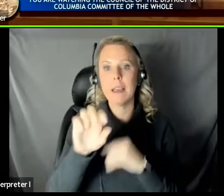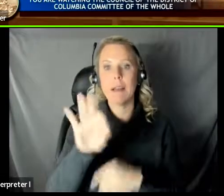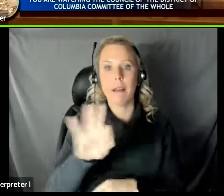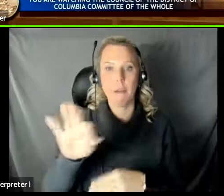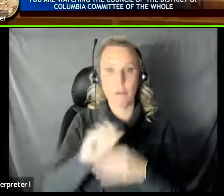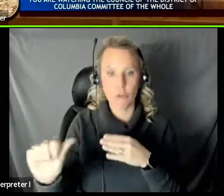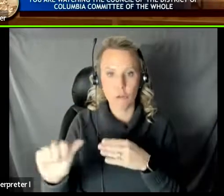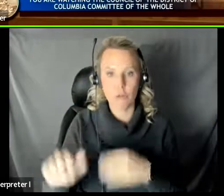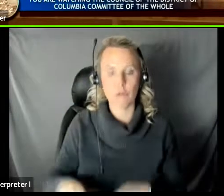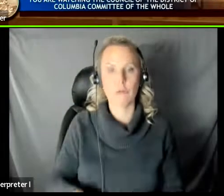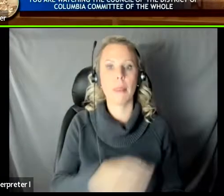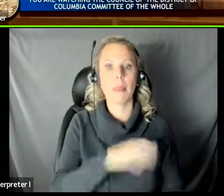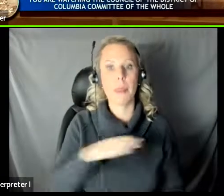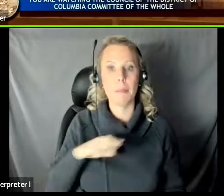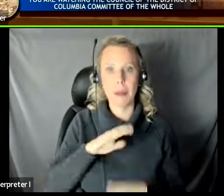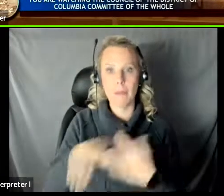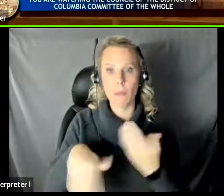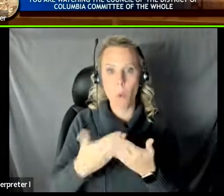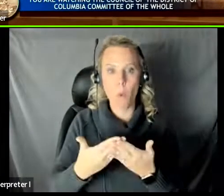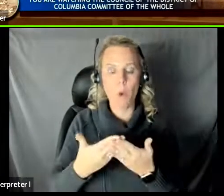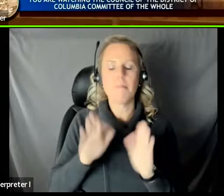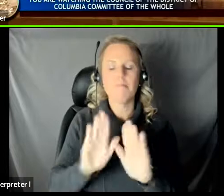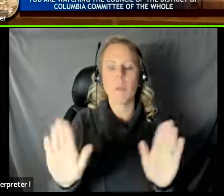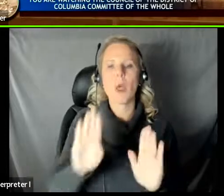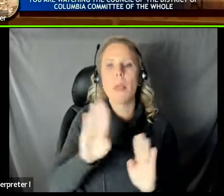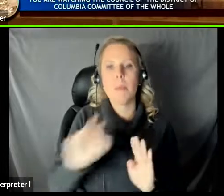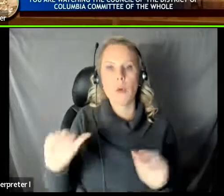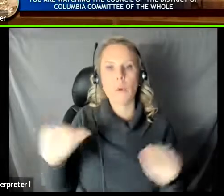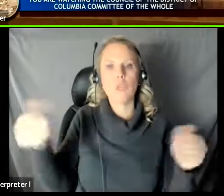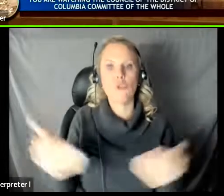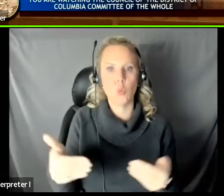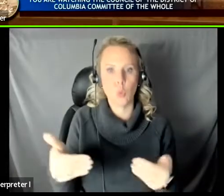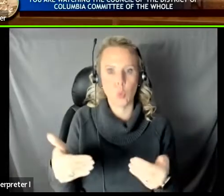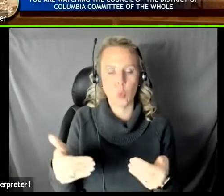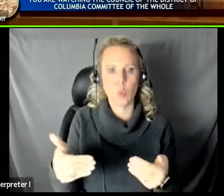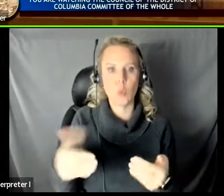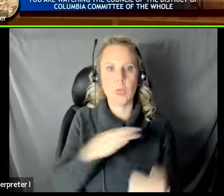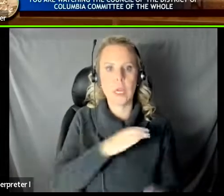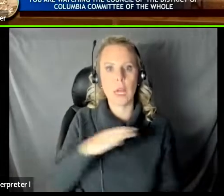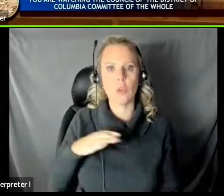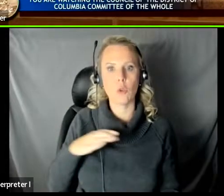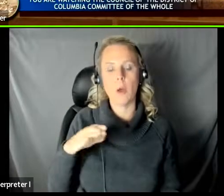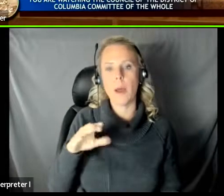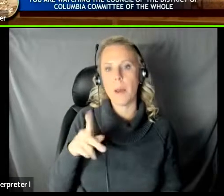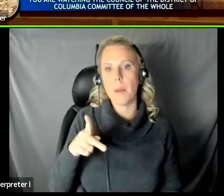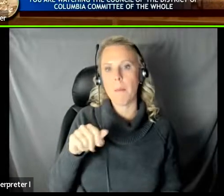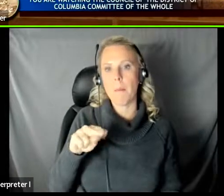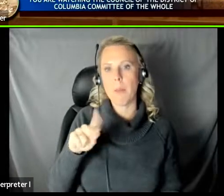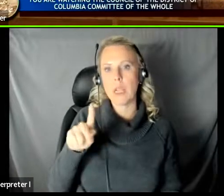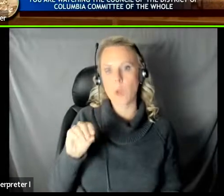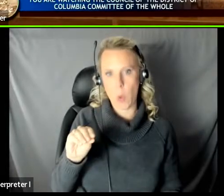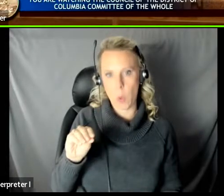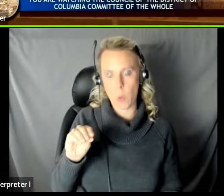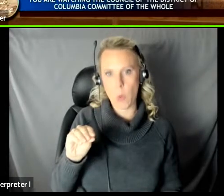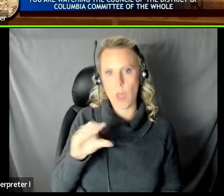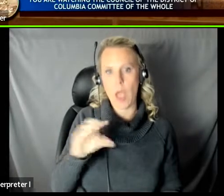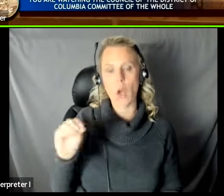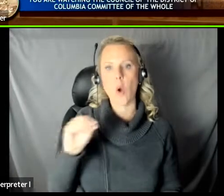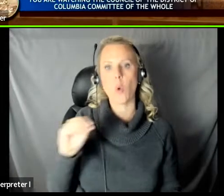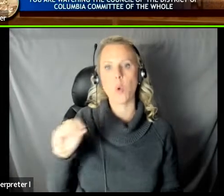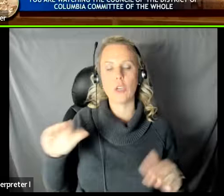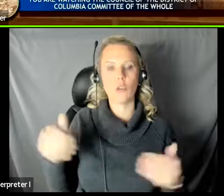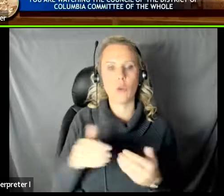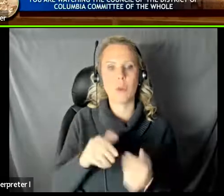The committee of the whole, the bill was introduced by Councilmember Brooke Pinto and co-introduced with